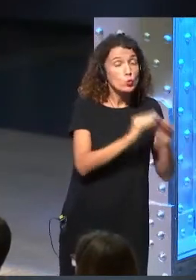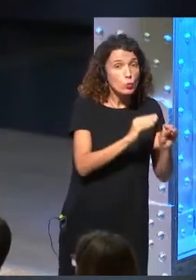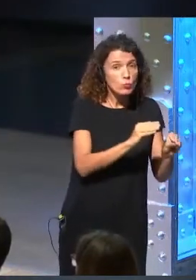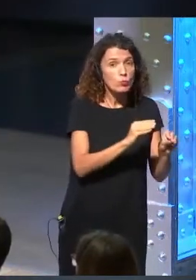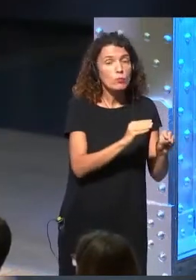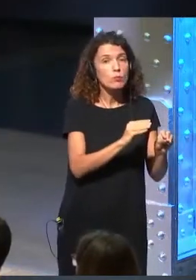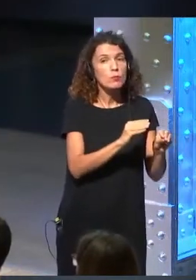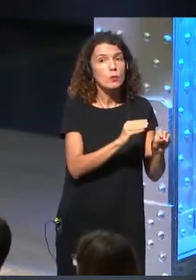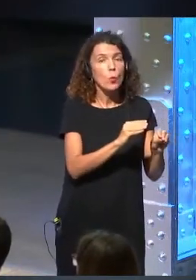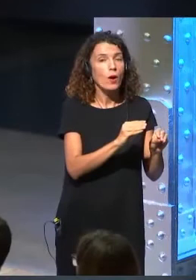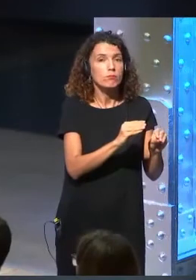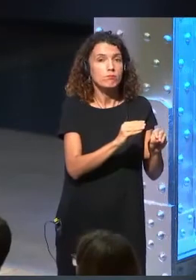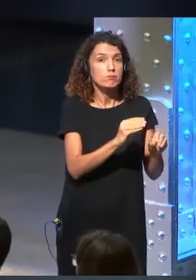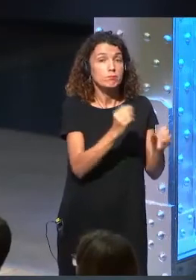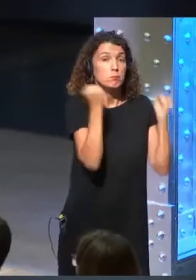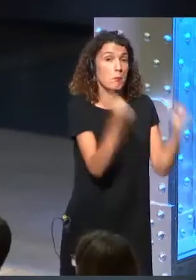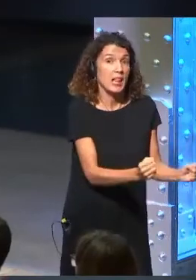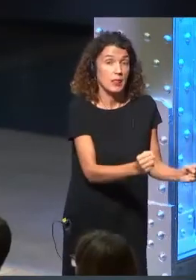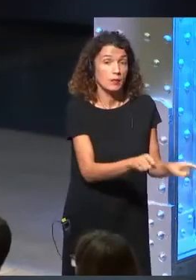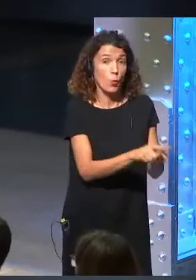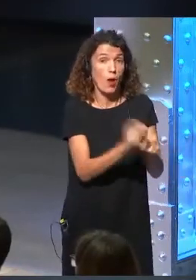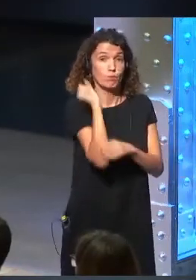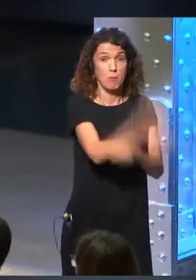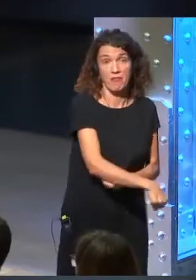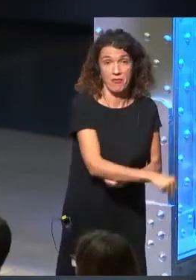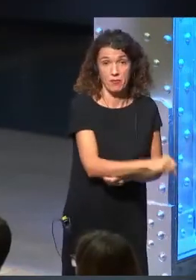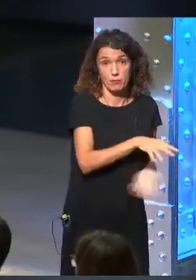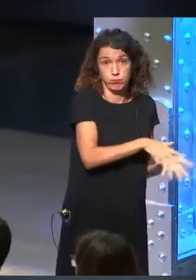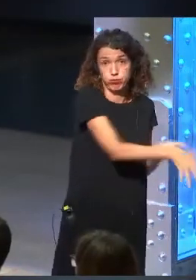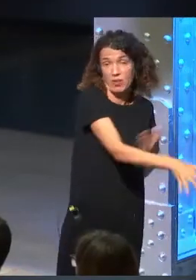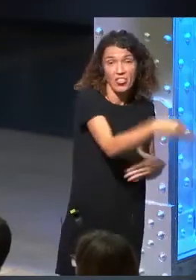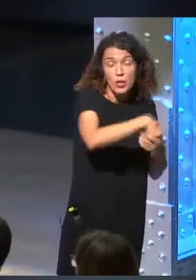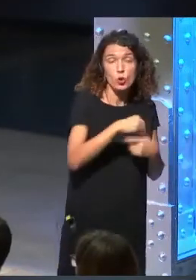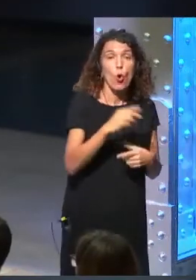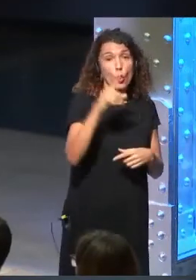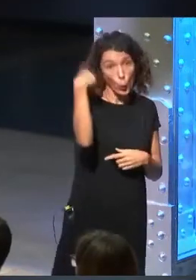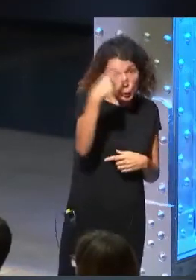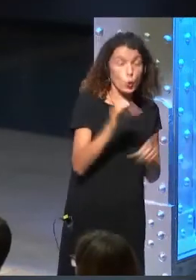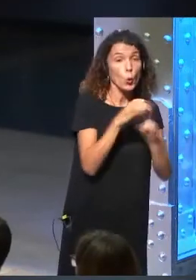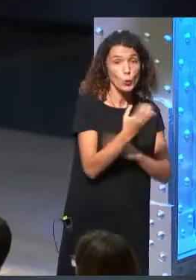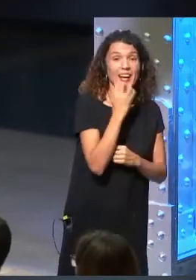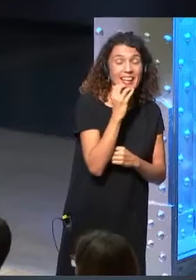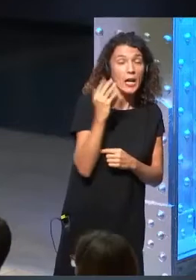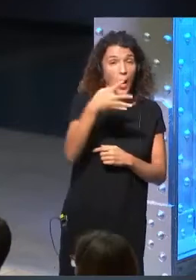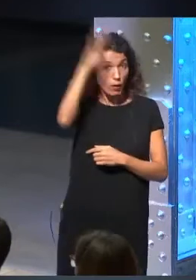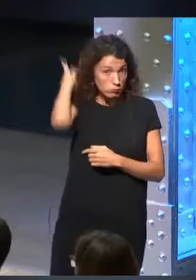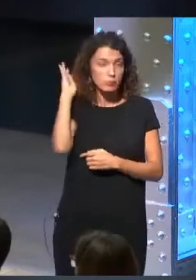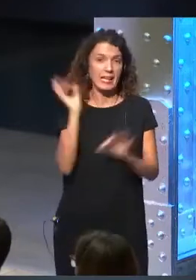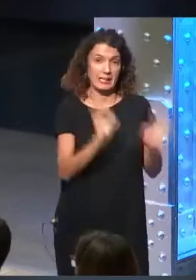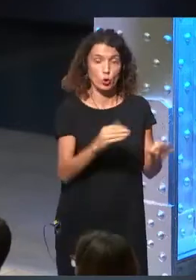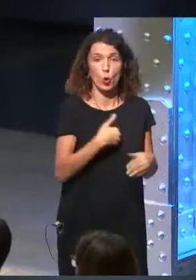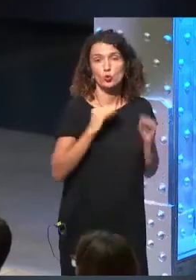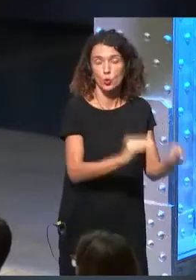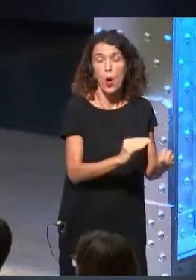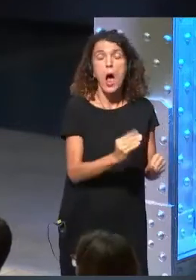we see them on the Parthenon, on Greek pottery. Occasionally, we get a sense that there's